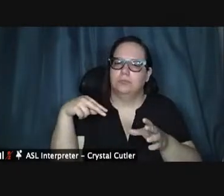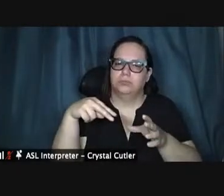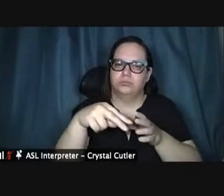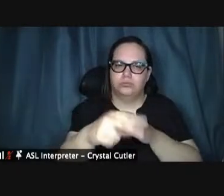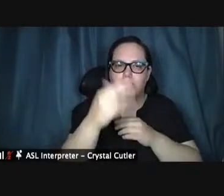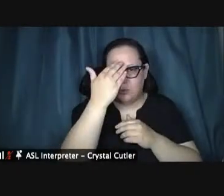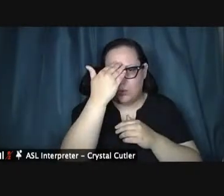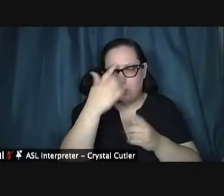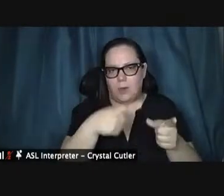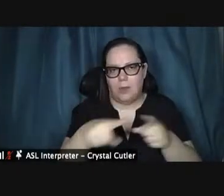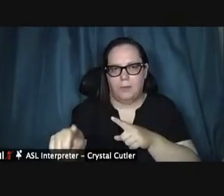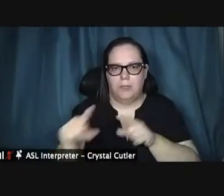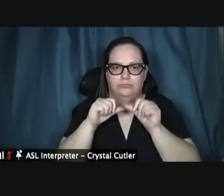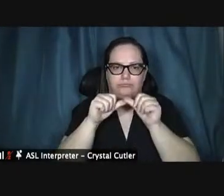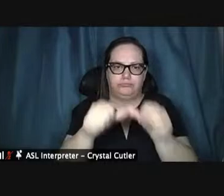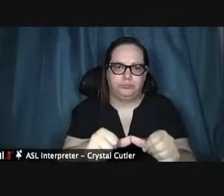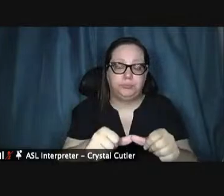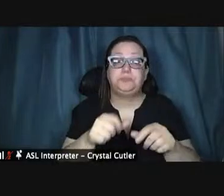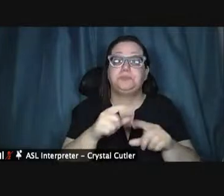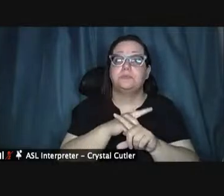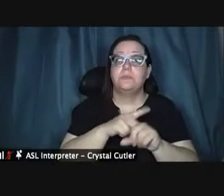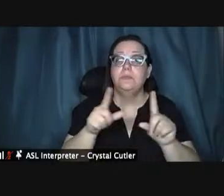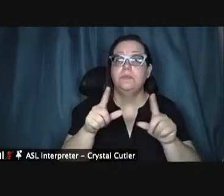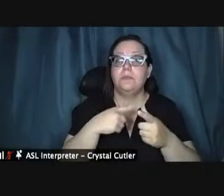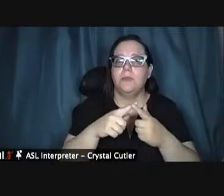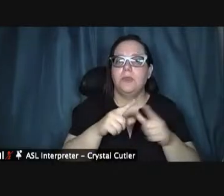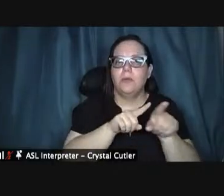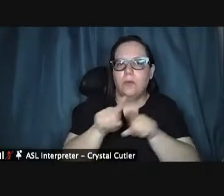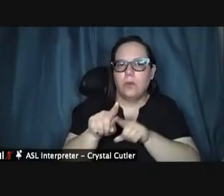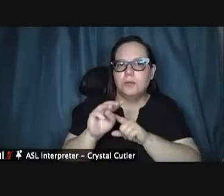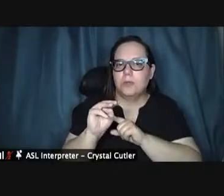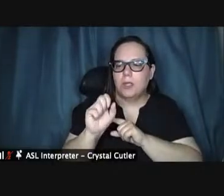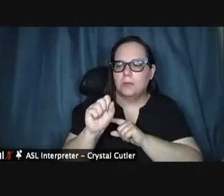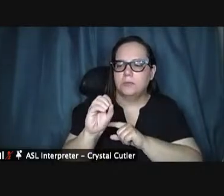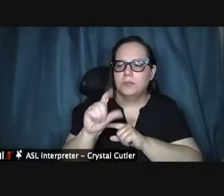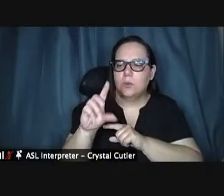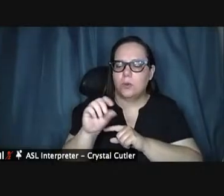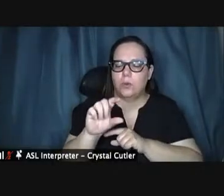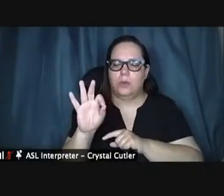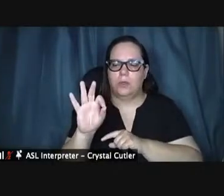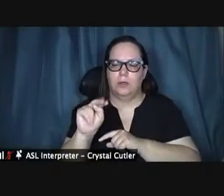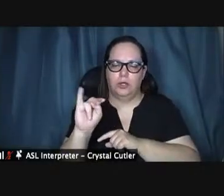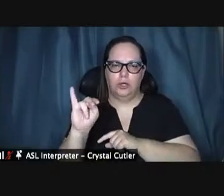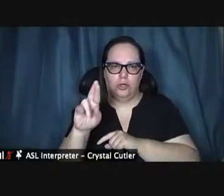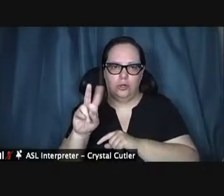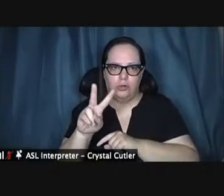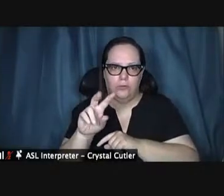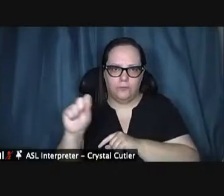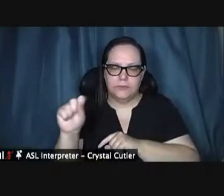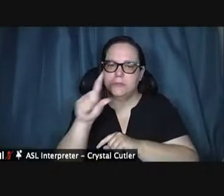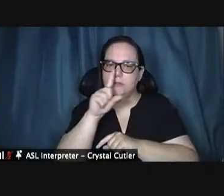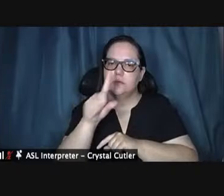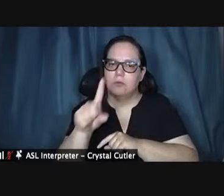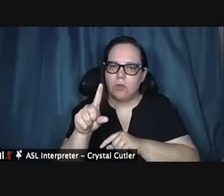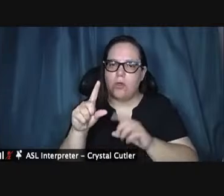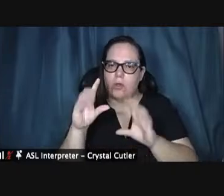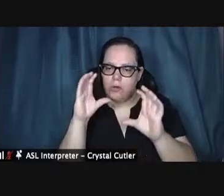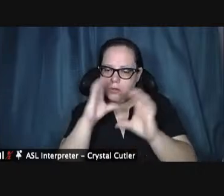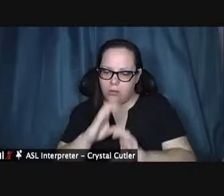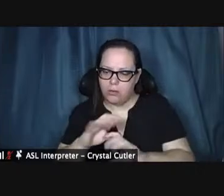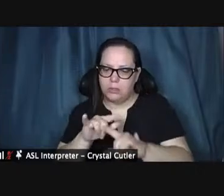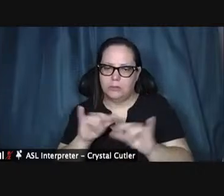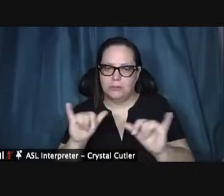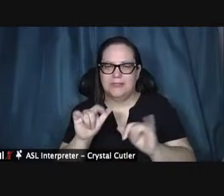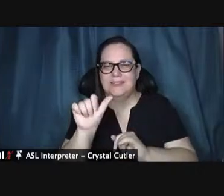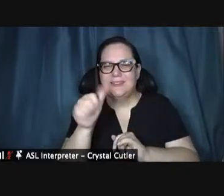on, observing the cuttings pile, as Dan described, 10 centimeter bite at a time. And